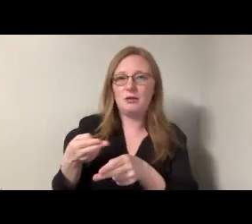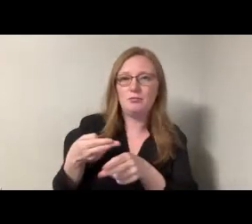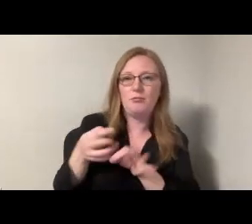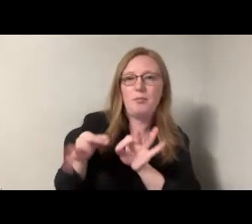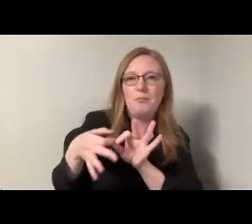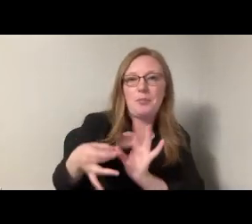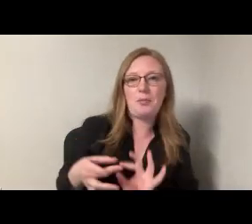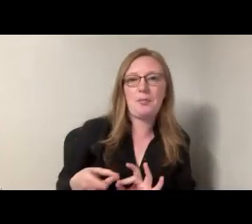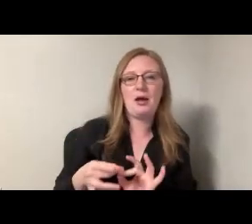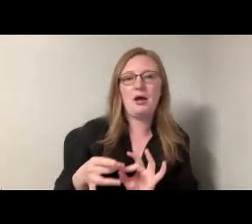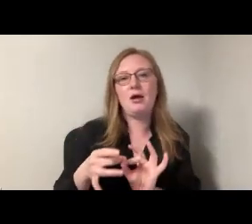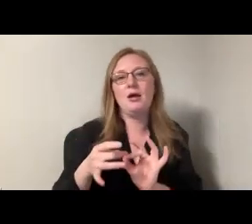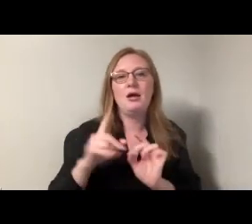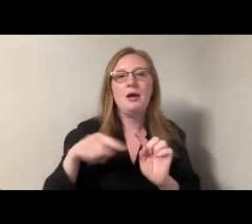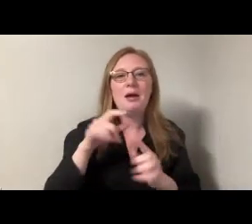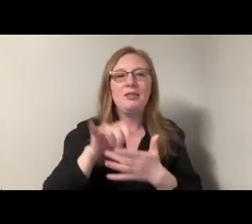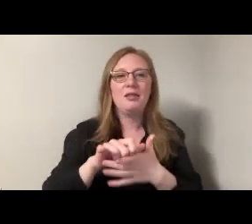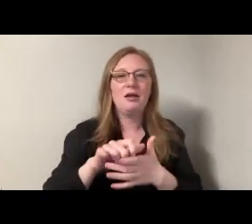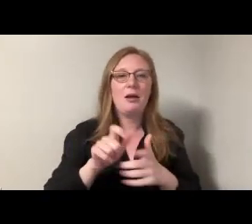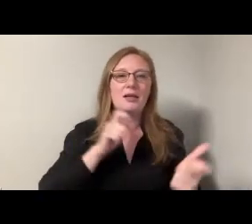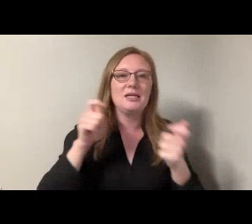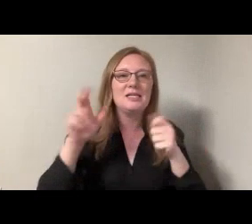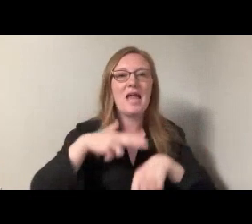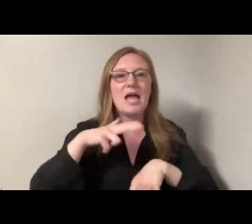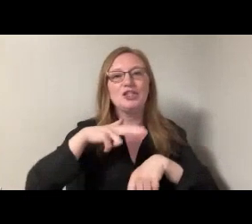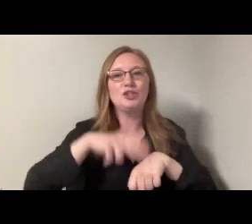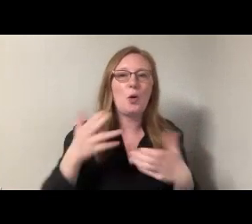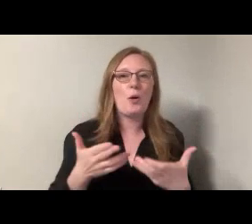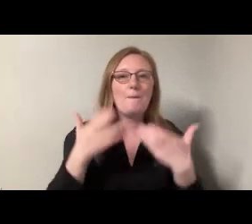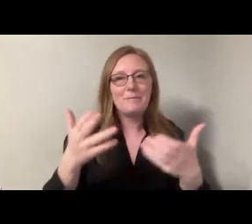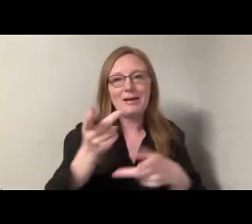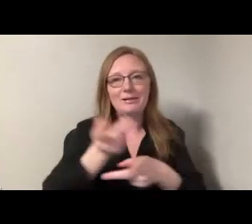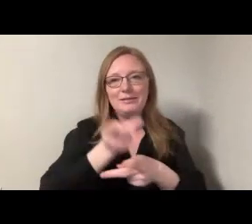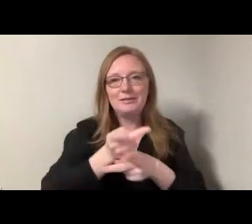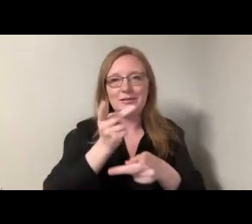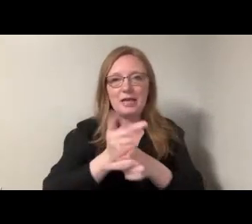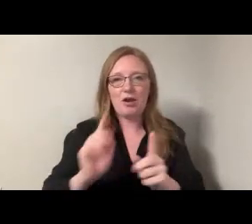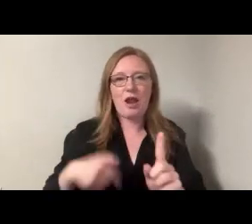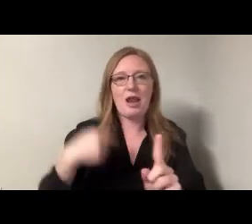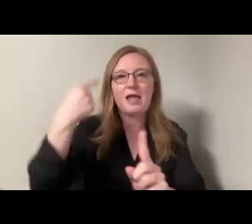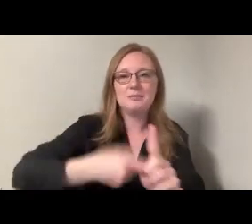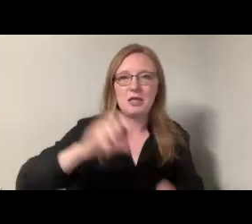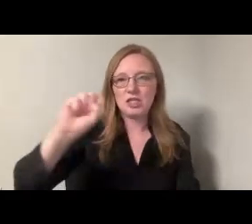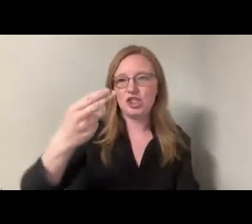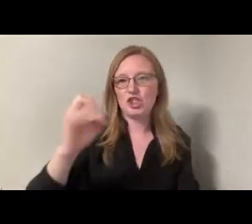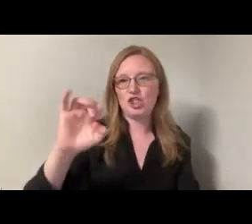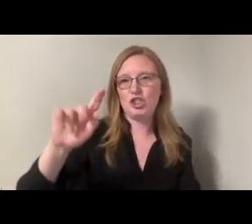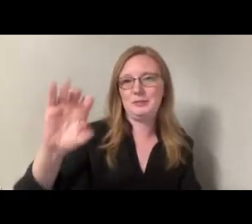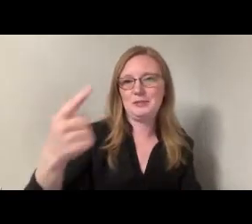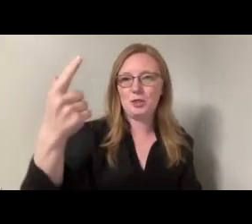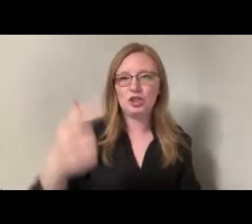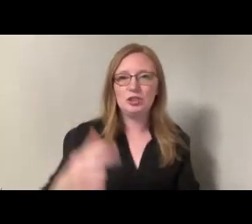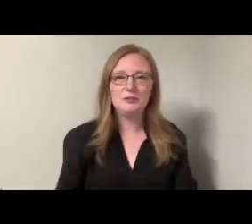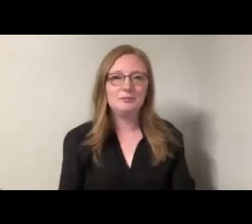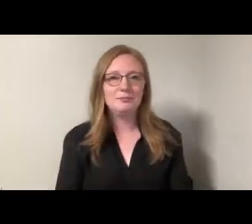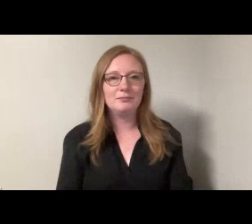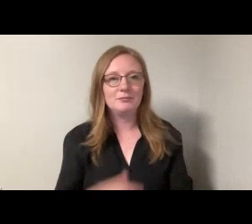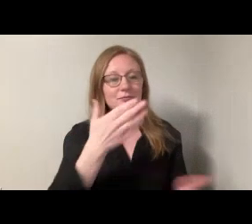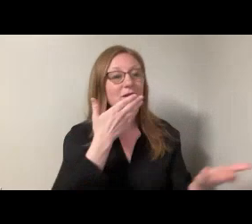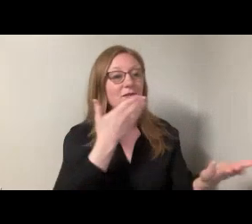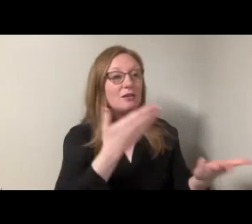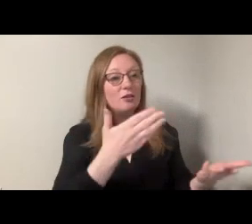our upcoming National Mass Care exercise being hosted next month in Shippensburg. So take it away, Mike. Great,